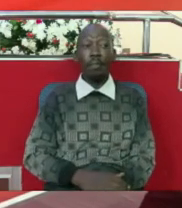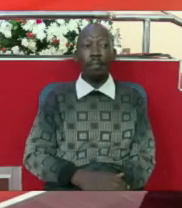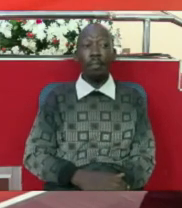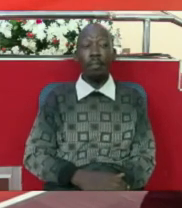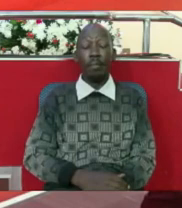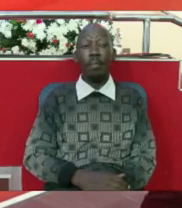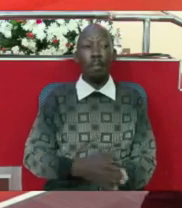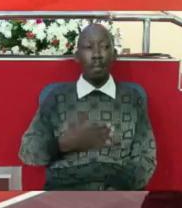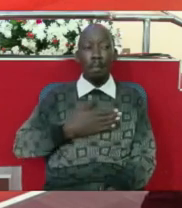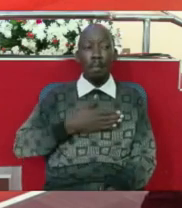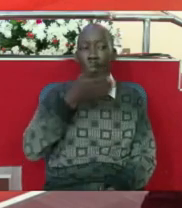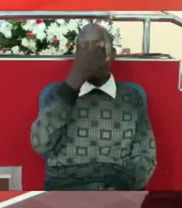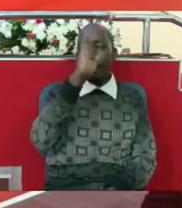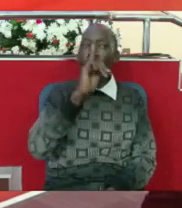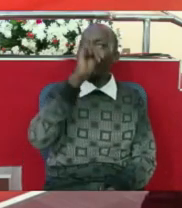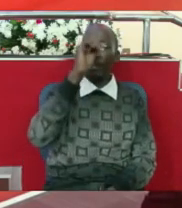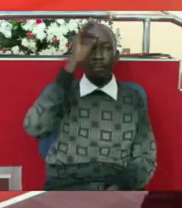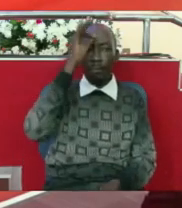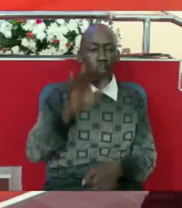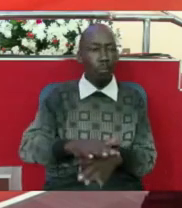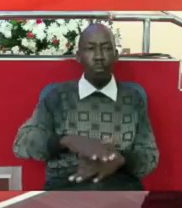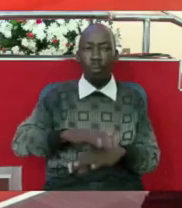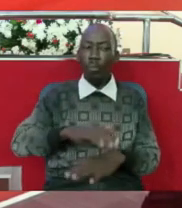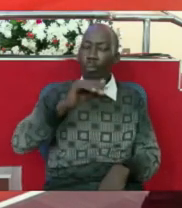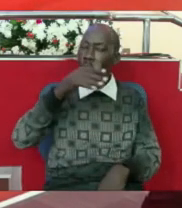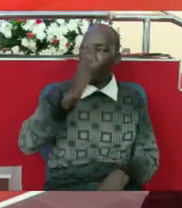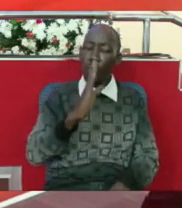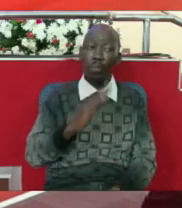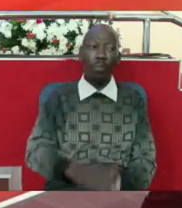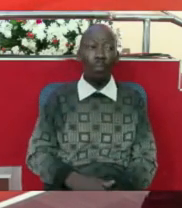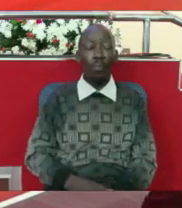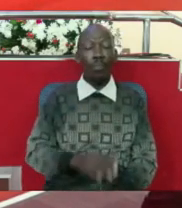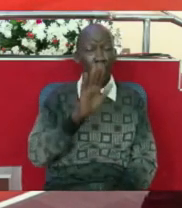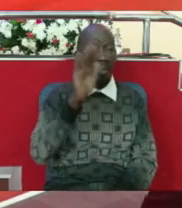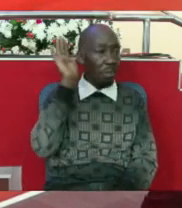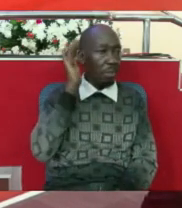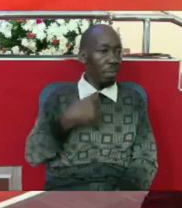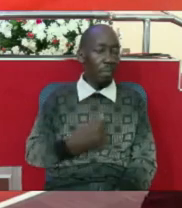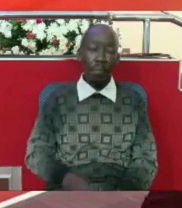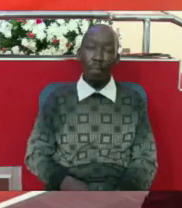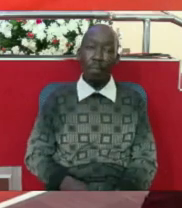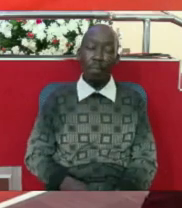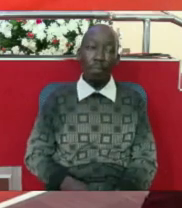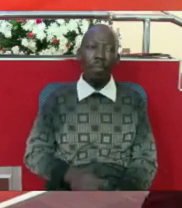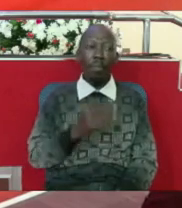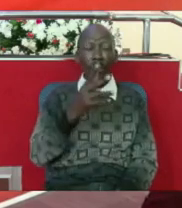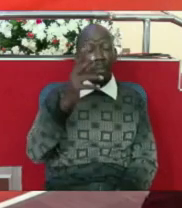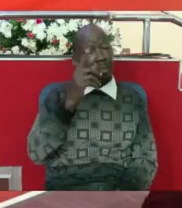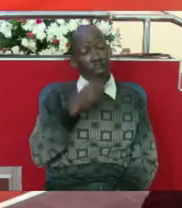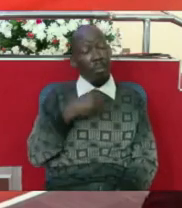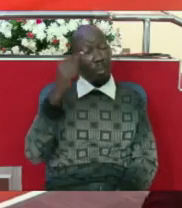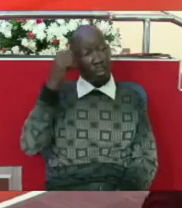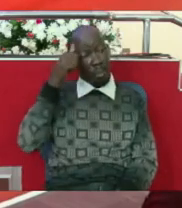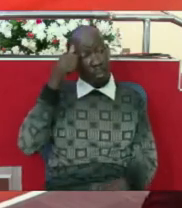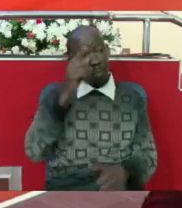My God is a good God. Mungu wangu ni Mungu mwema. Do you hear me? Mnanisikiza? And there will be a day, na kutakuwa na